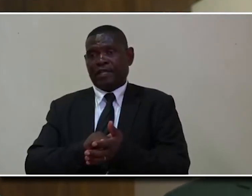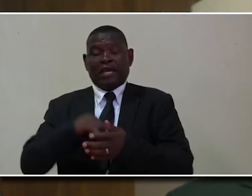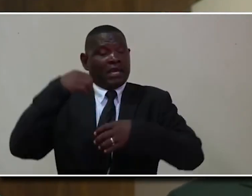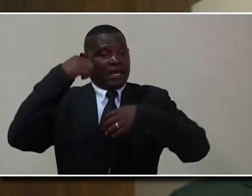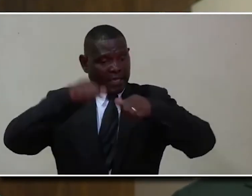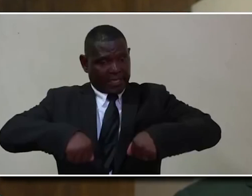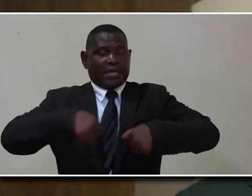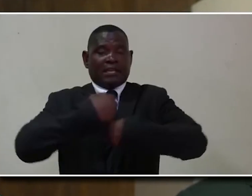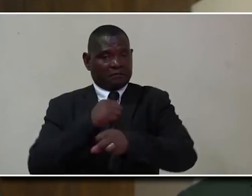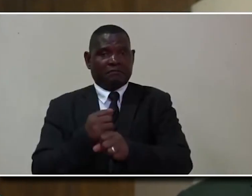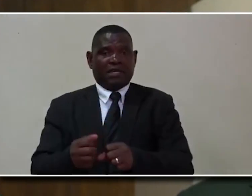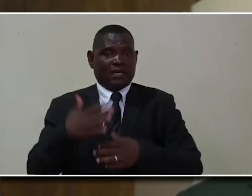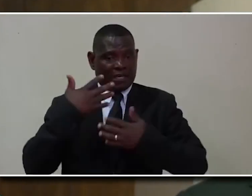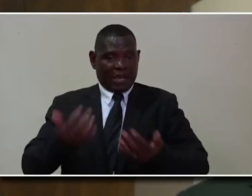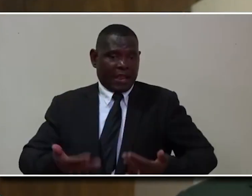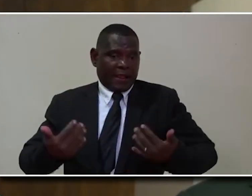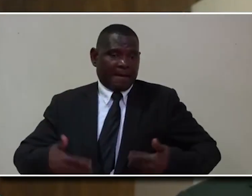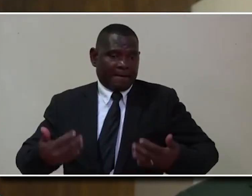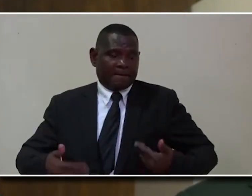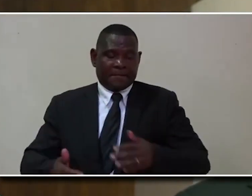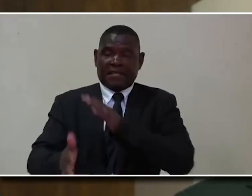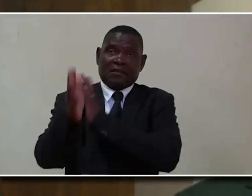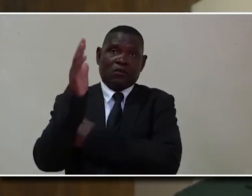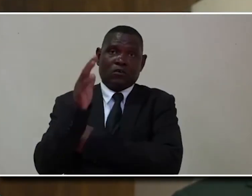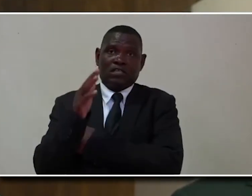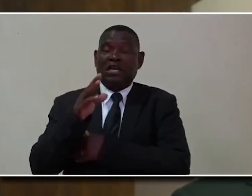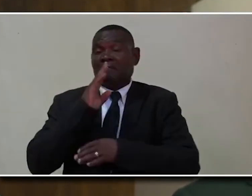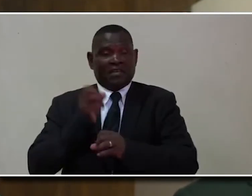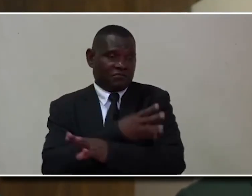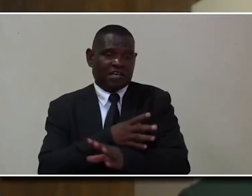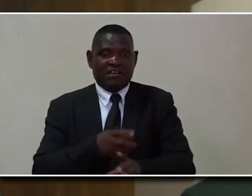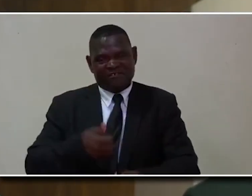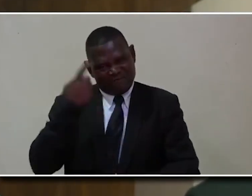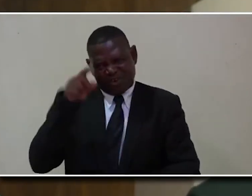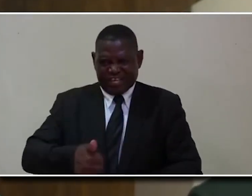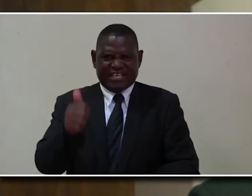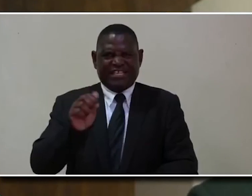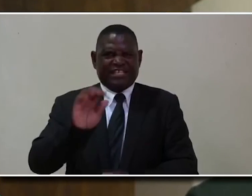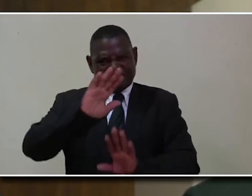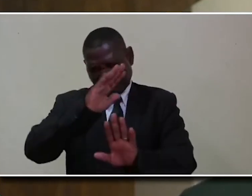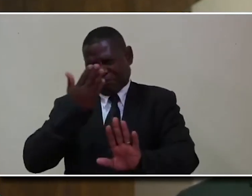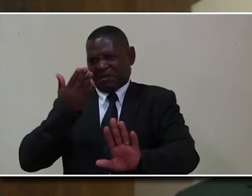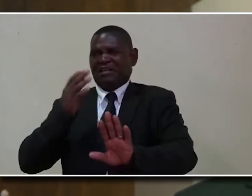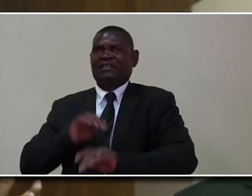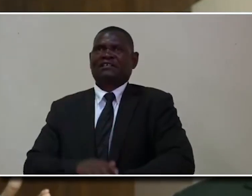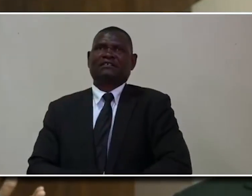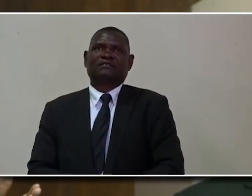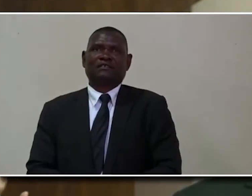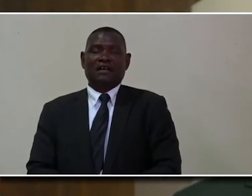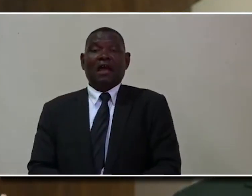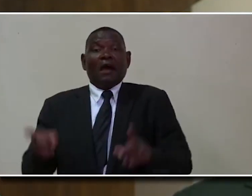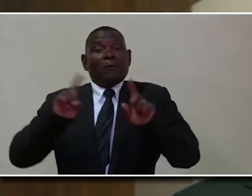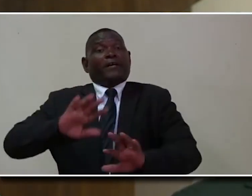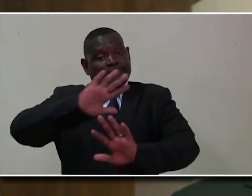God. Tidzakondweretsa Mulungu. And we will be ready for his return. Tidzakhala akukonzekera kubwera kwake. And when he returns,